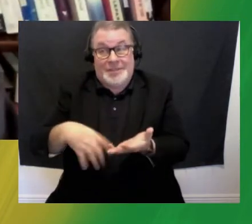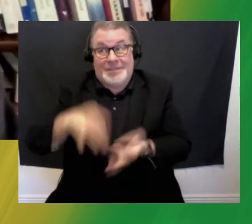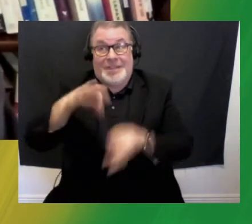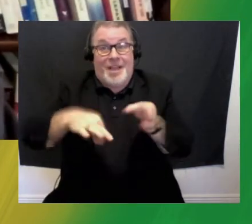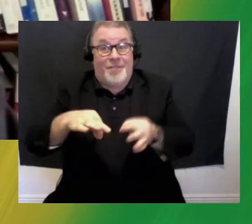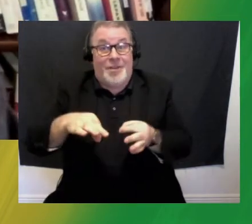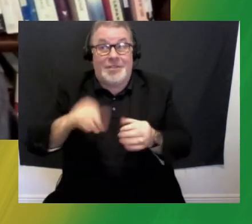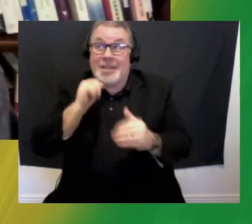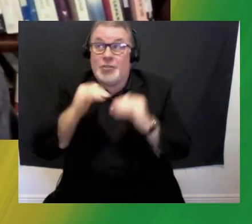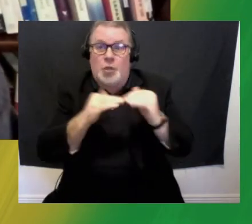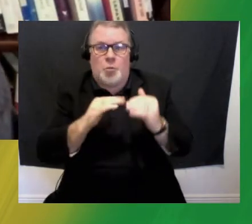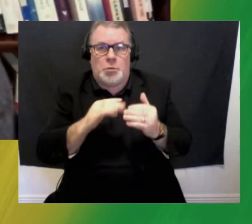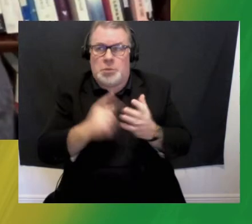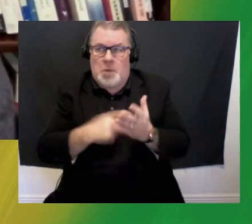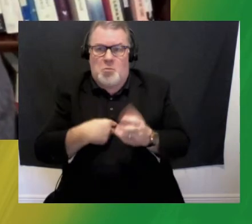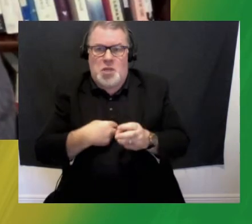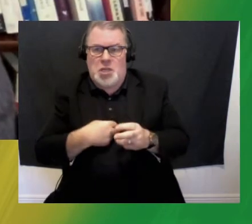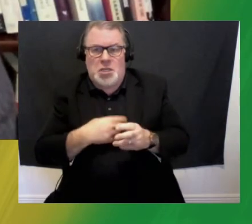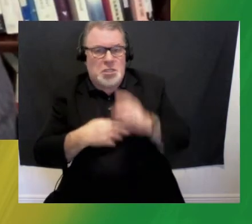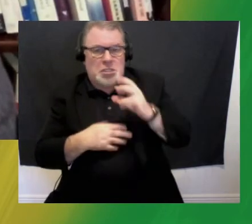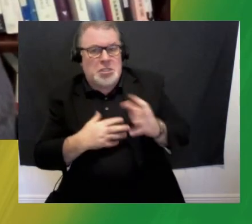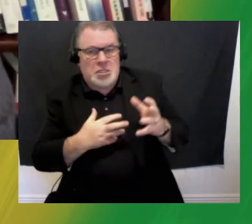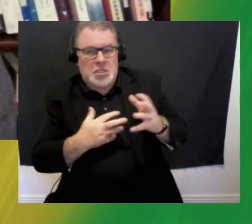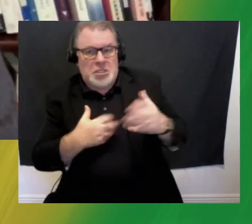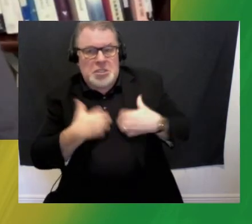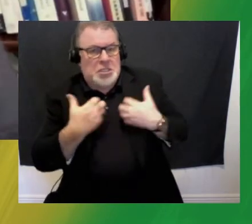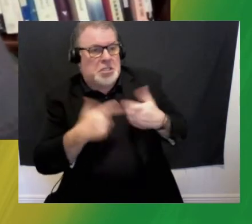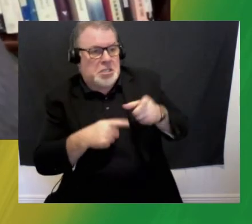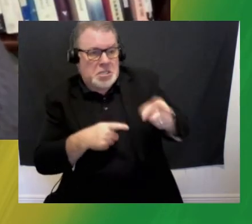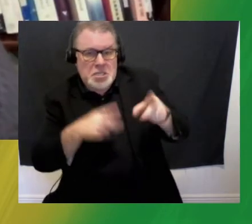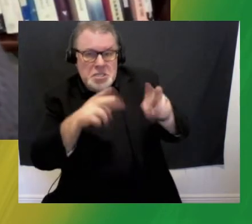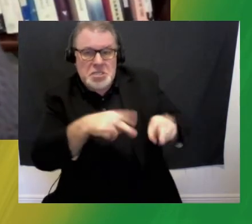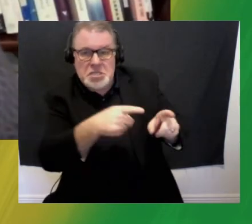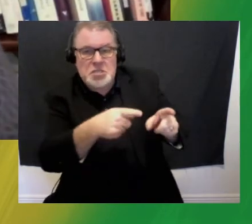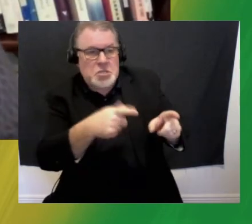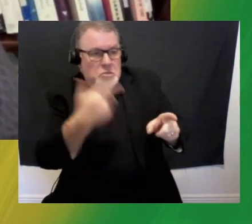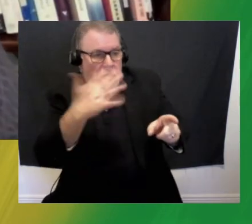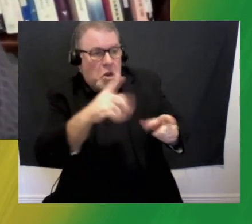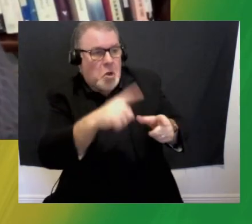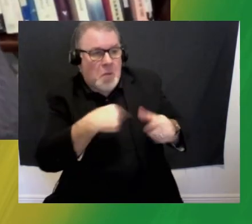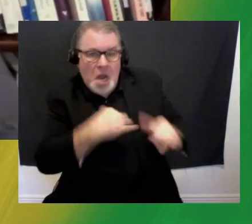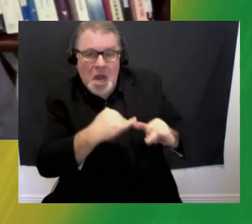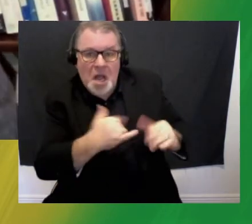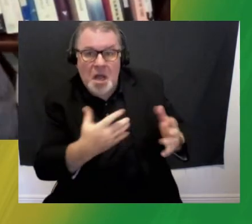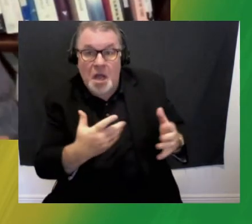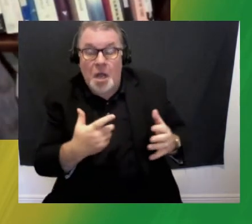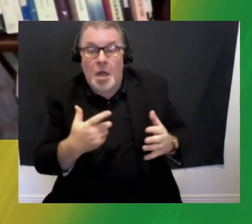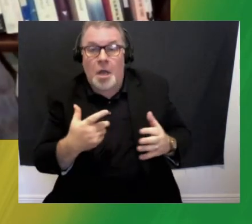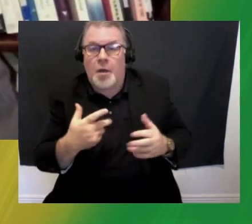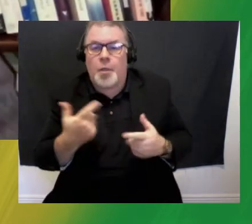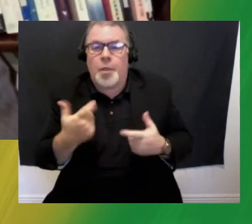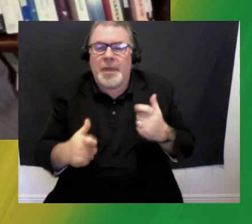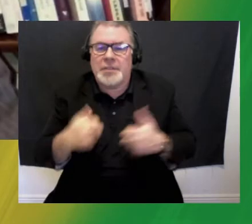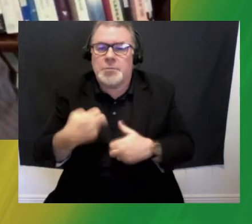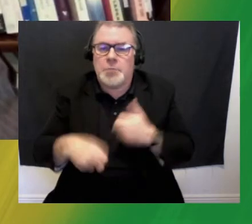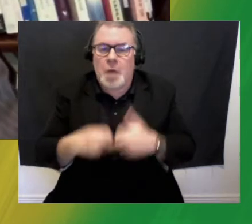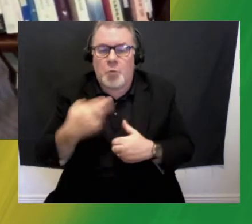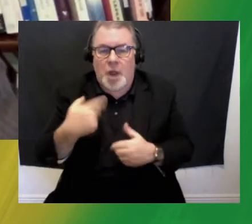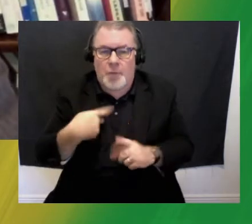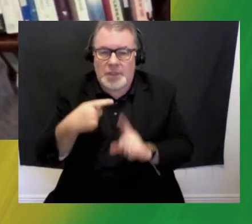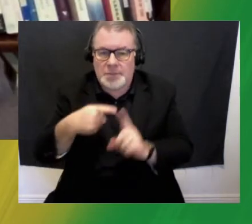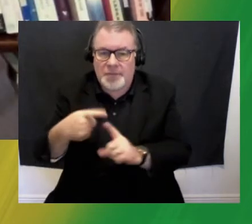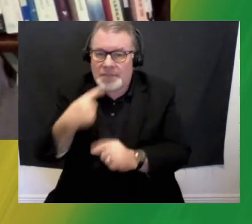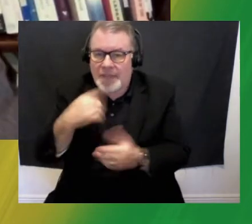sometimes we get real hard on people and we come down on them for not knowing what we know. The biggest problem with that, and the reason that I want to specify this